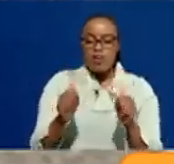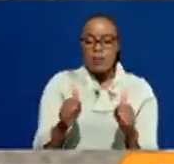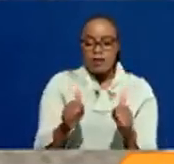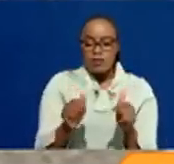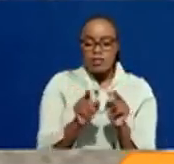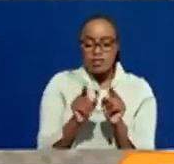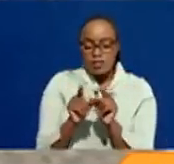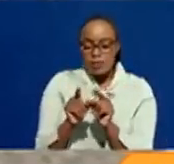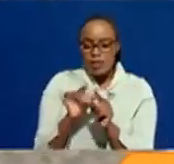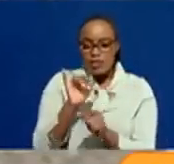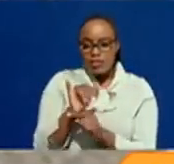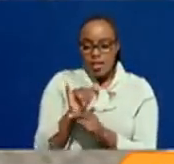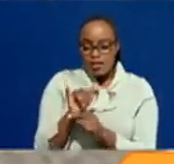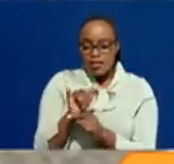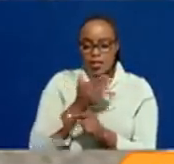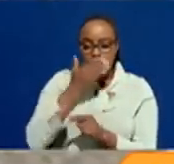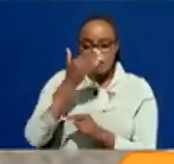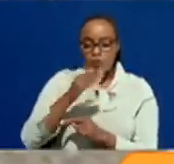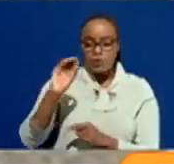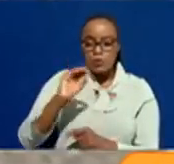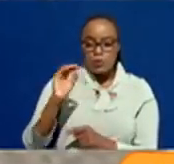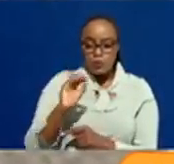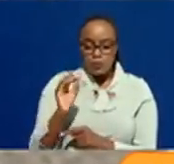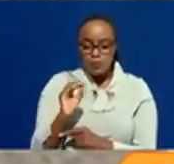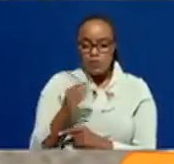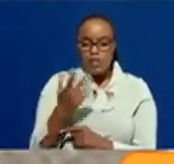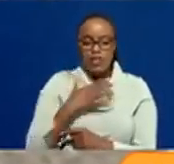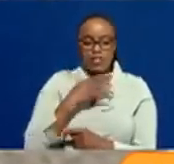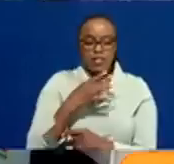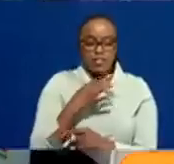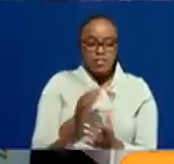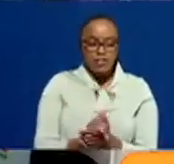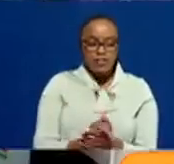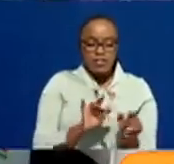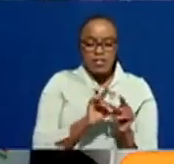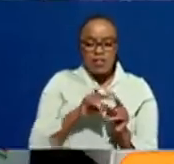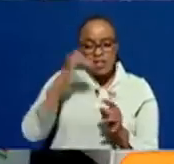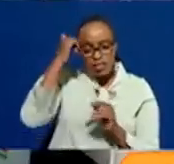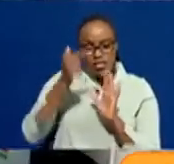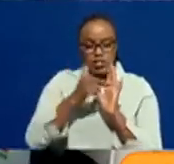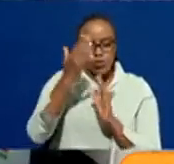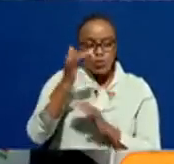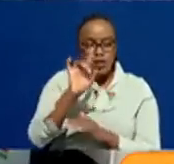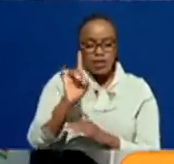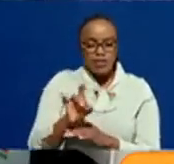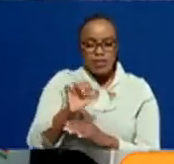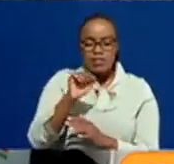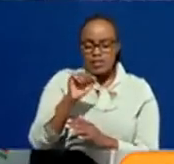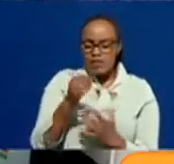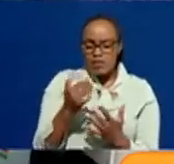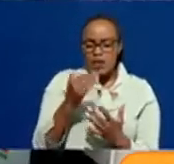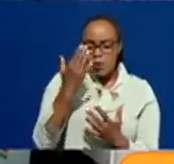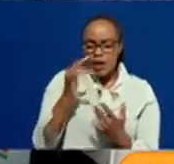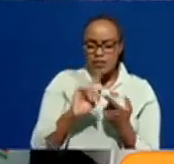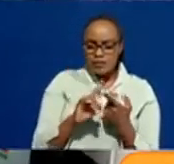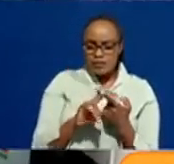the requisite yield response that we expect on the other side. Have the studies shown why they have? The studies have shown why, because first